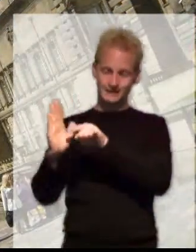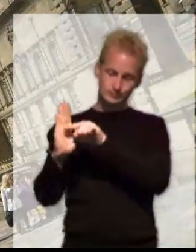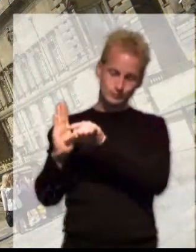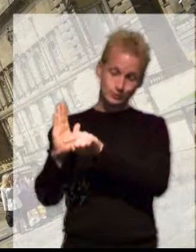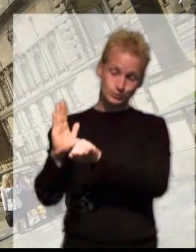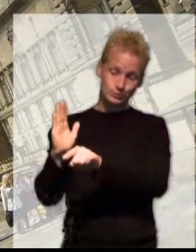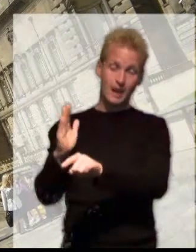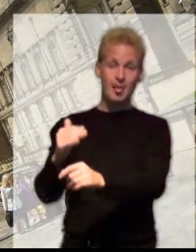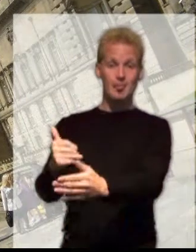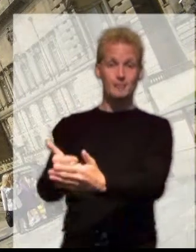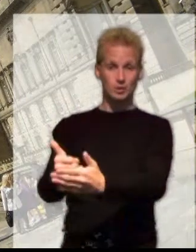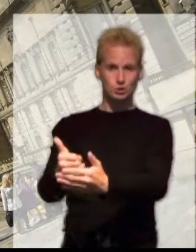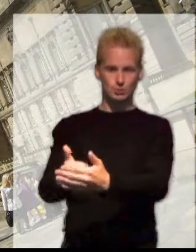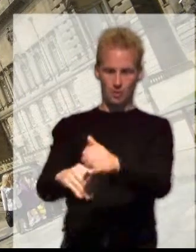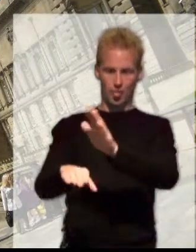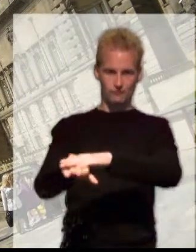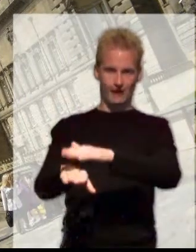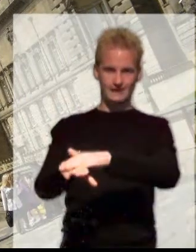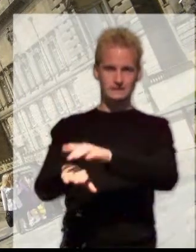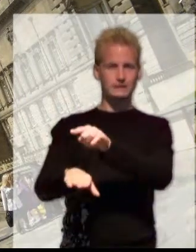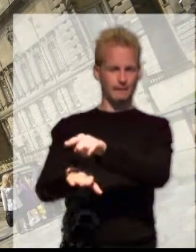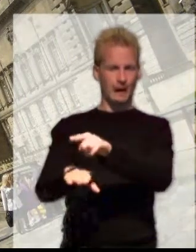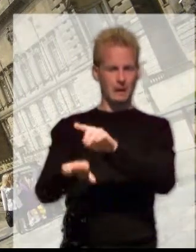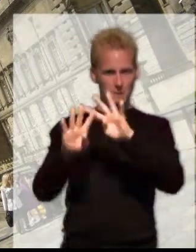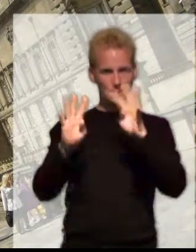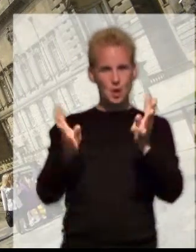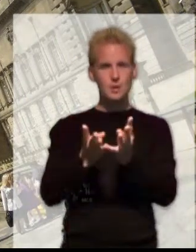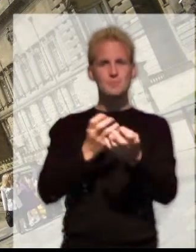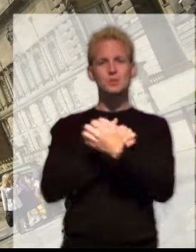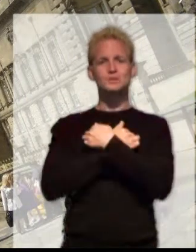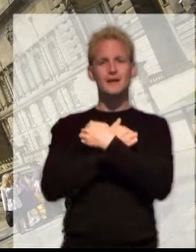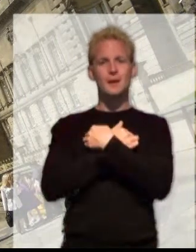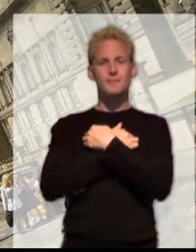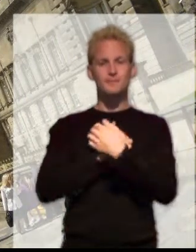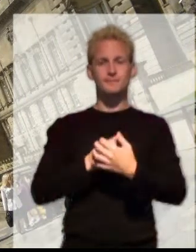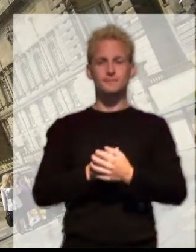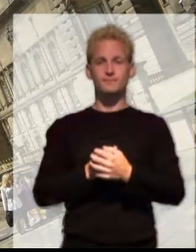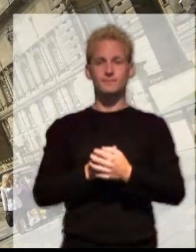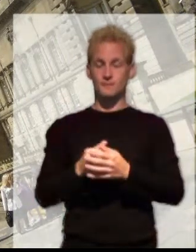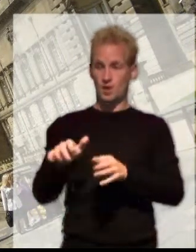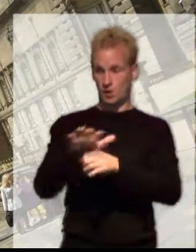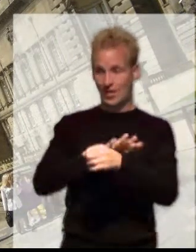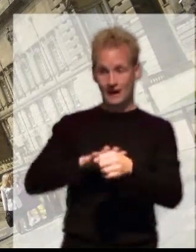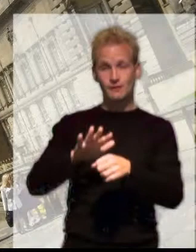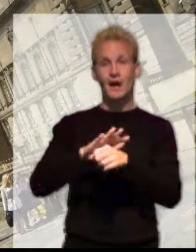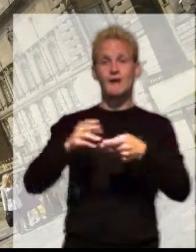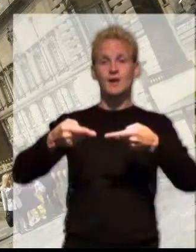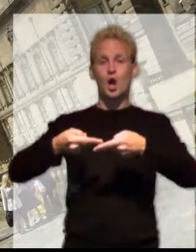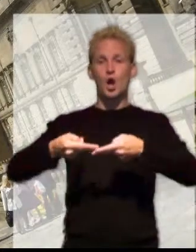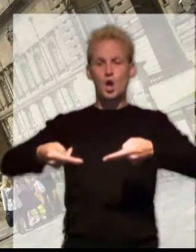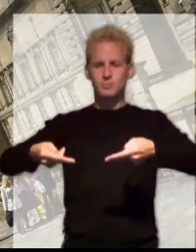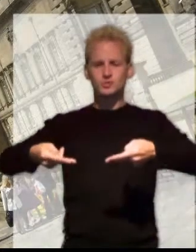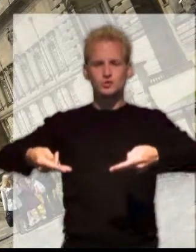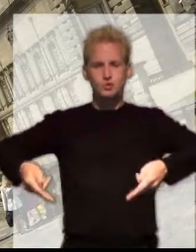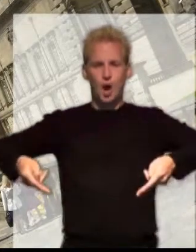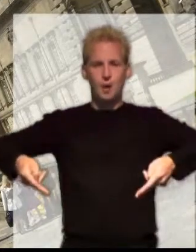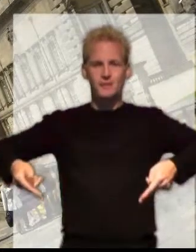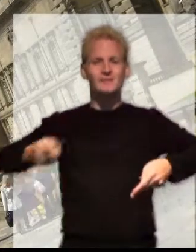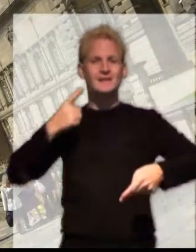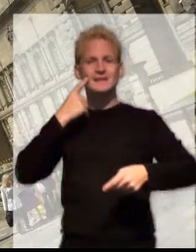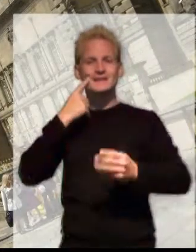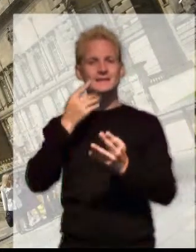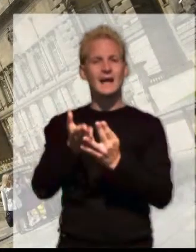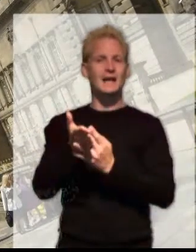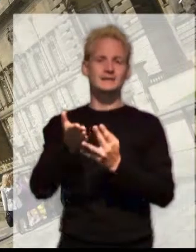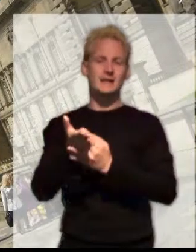and the museum is on the right at the bottom. There are dropped curbs at pedestrian crossings throughout the city